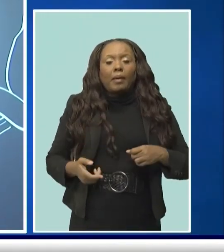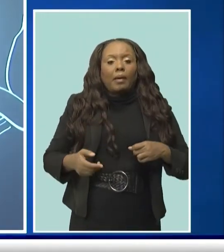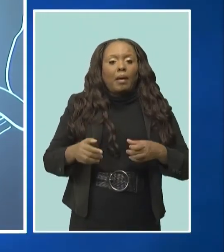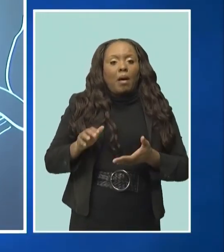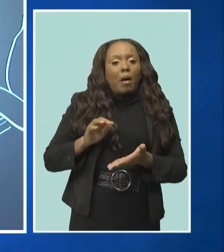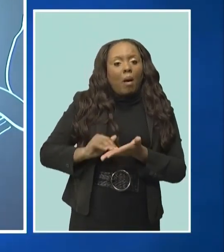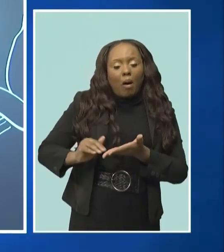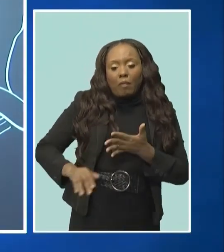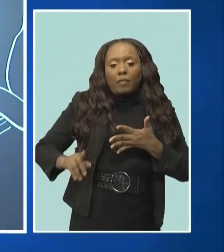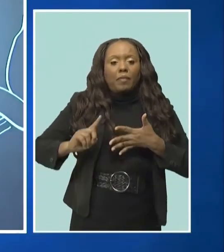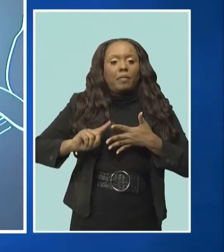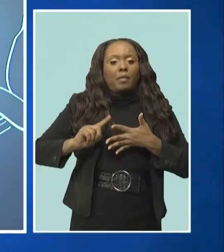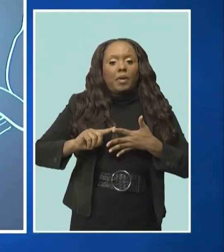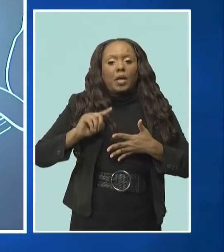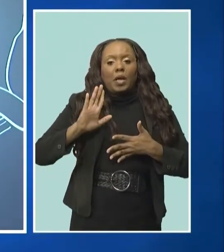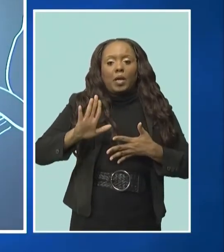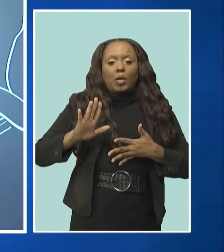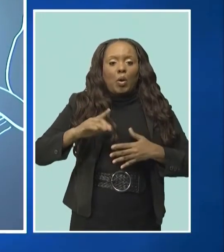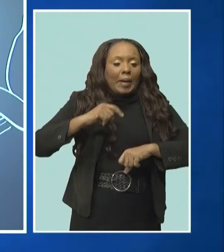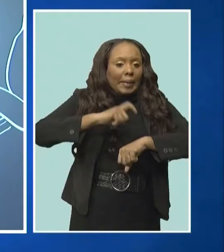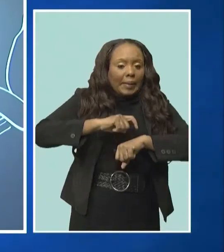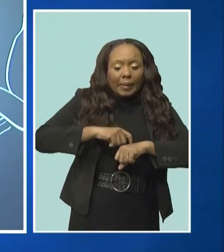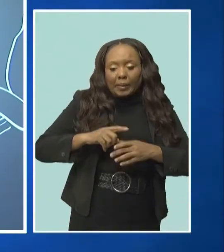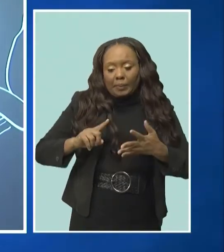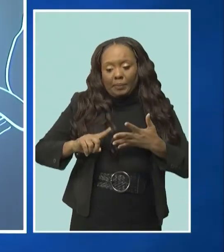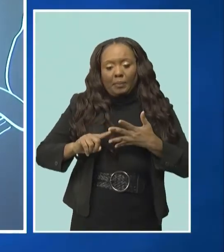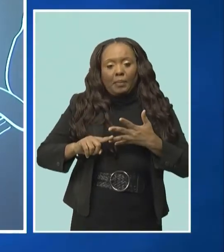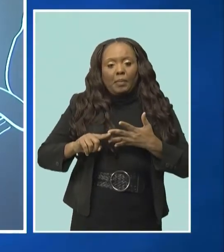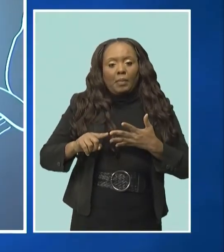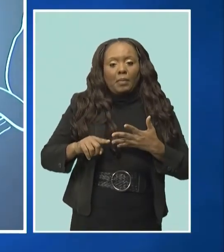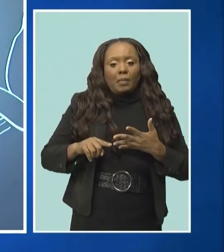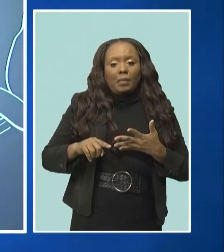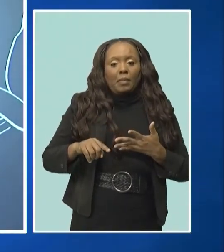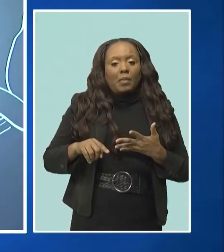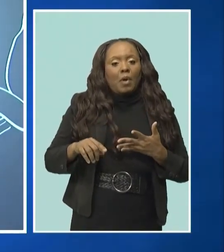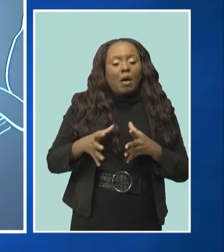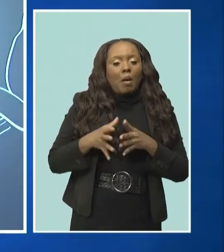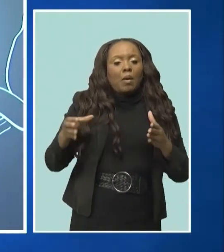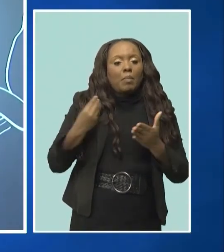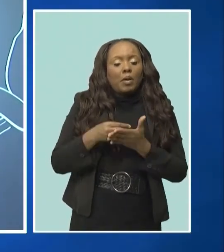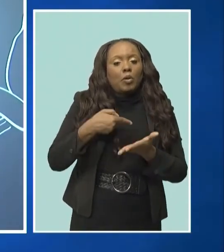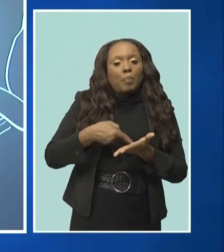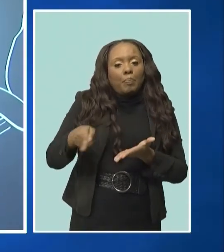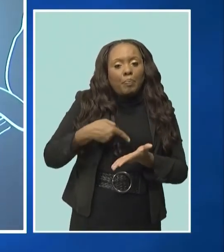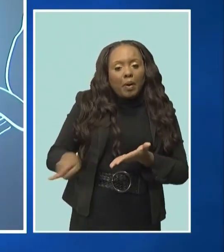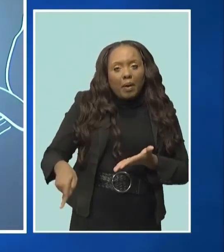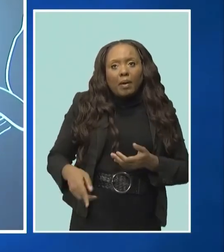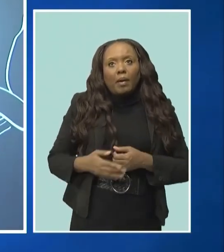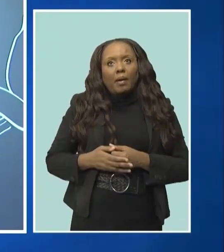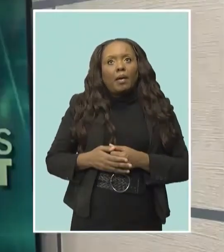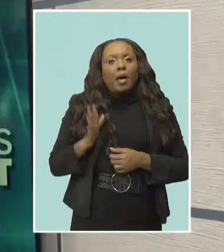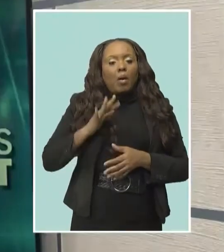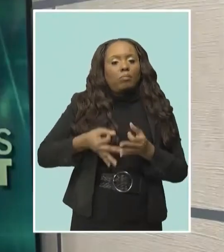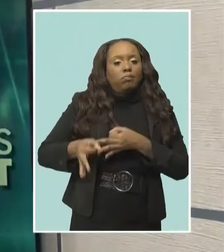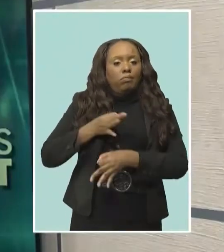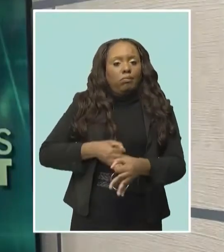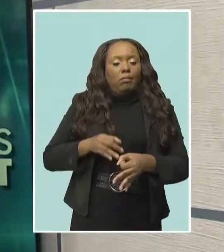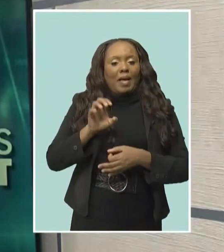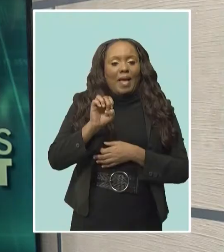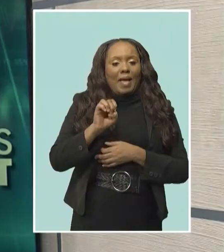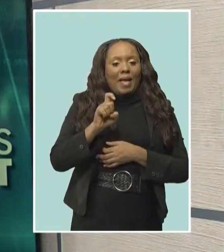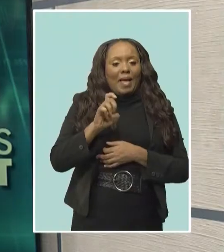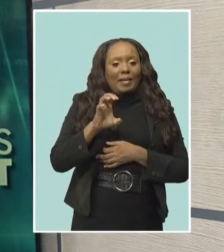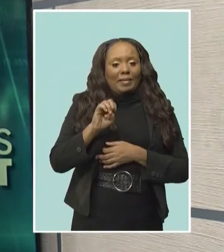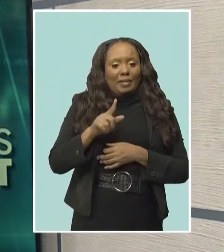to payroll. It's one system, fully integrated, and it aims to replace Excel spreadsheets forever. It is